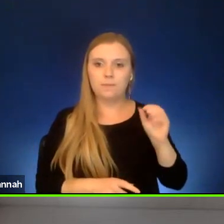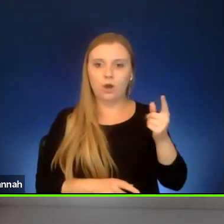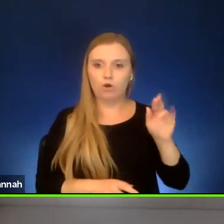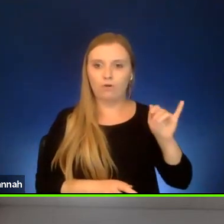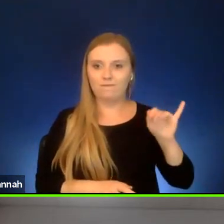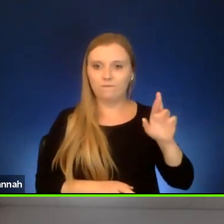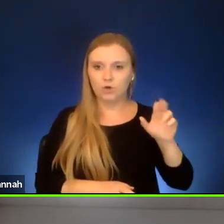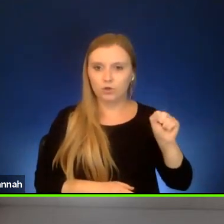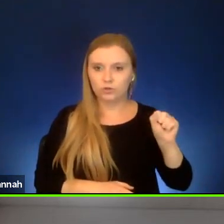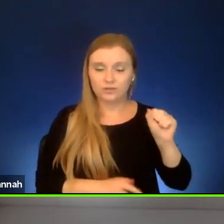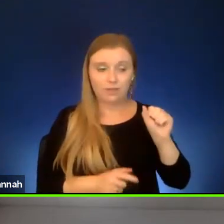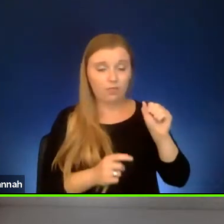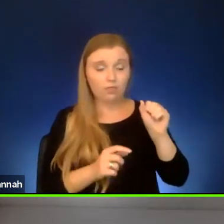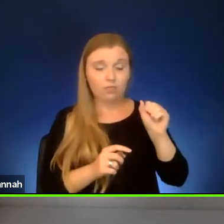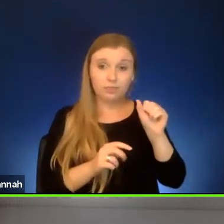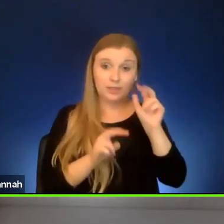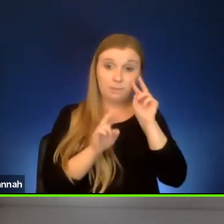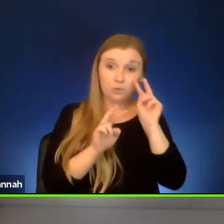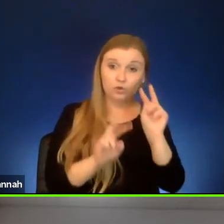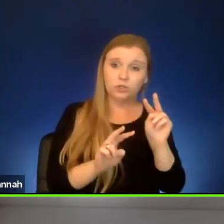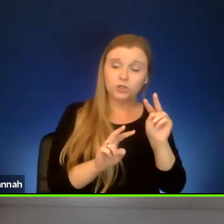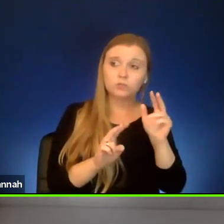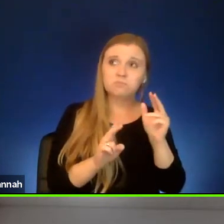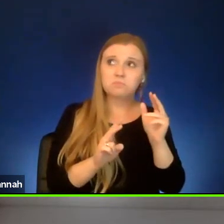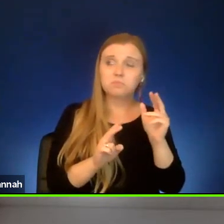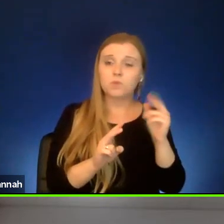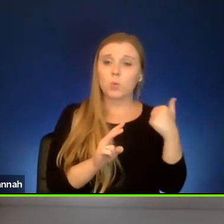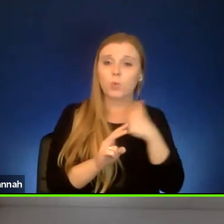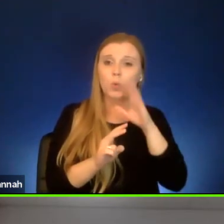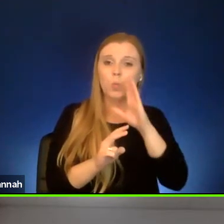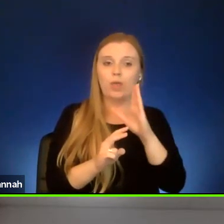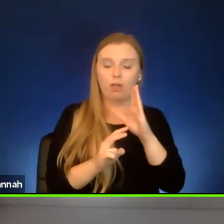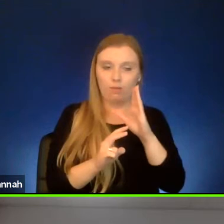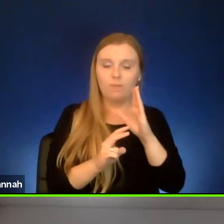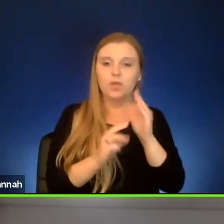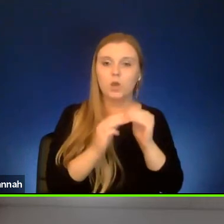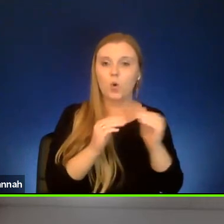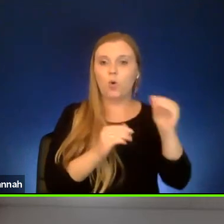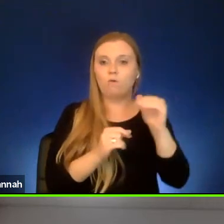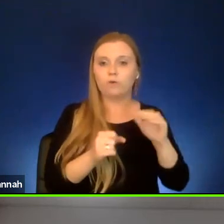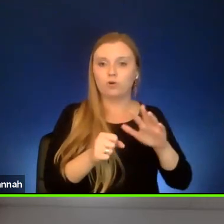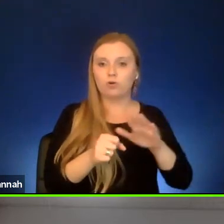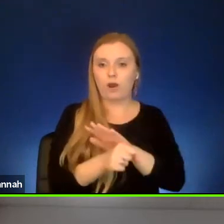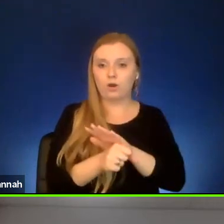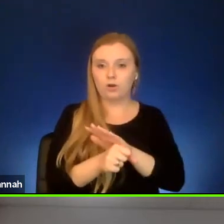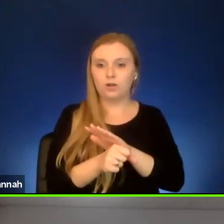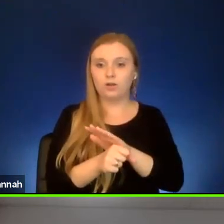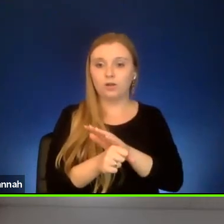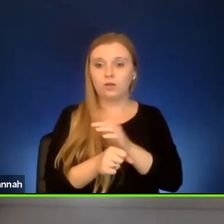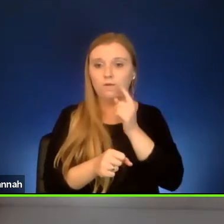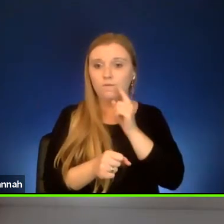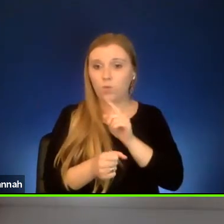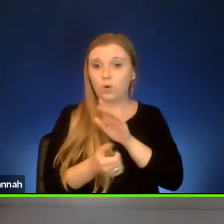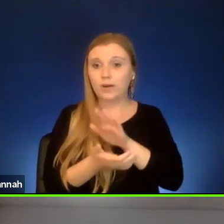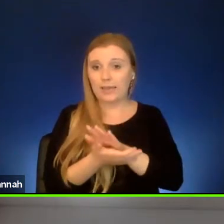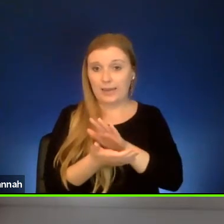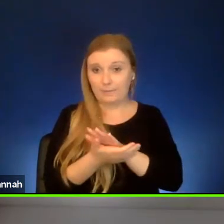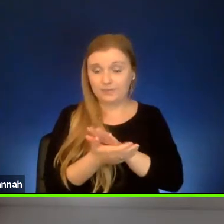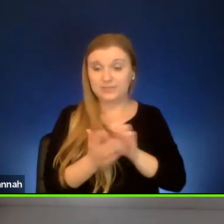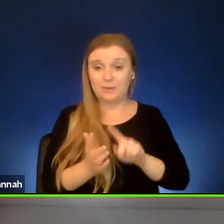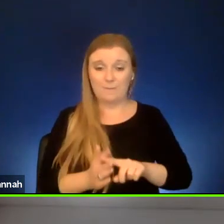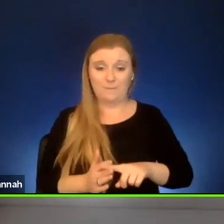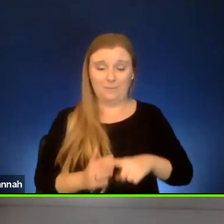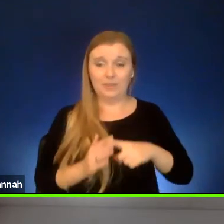are putting us at being overcrowded for our campuses beginning the